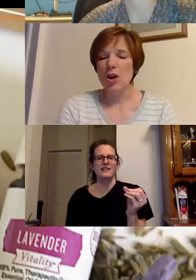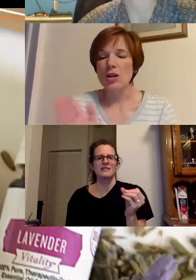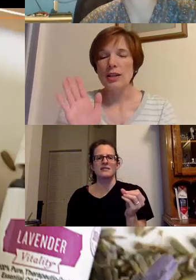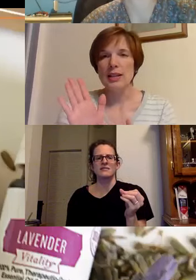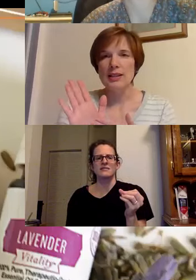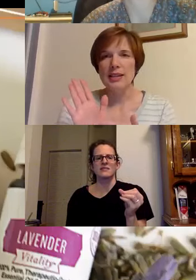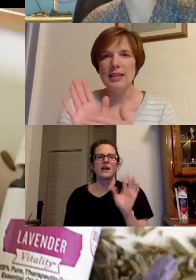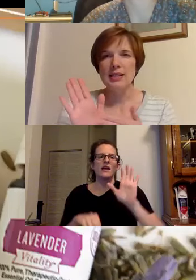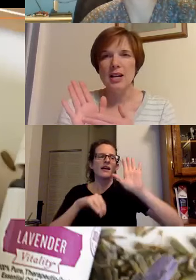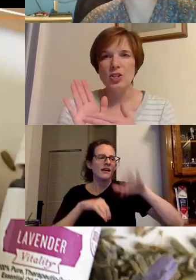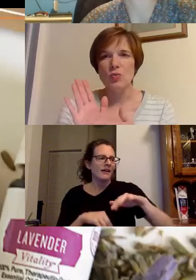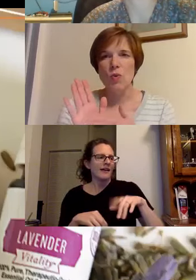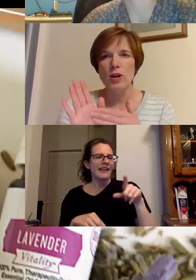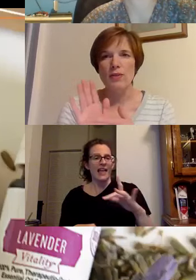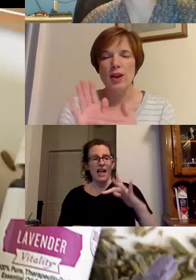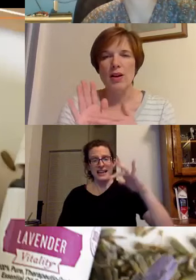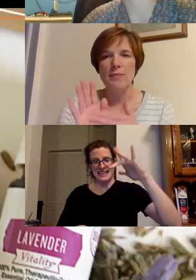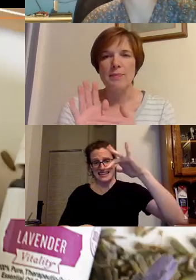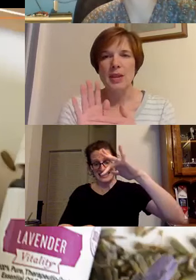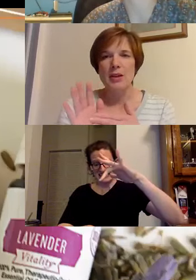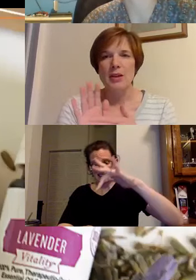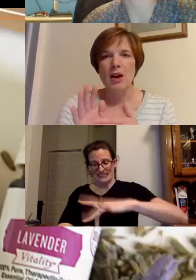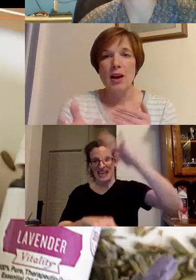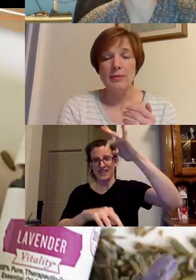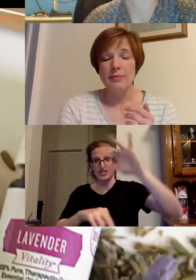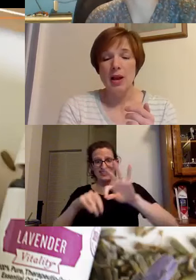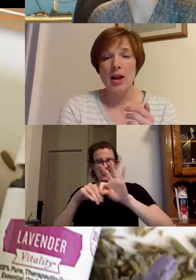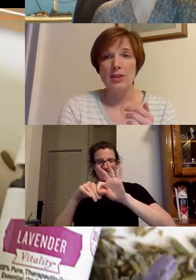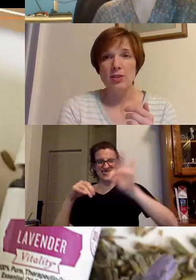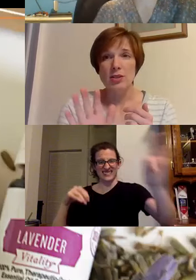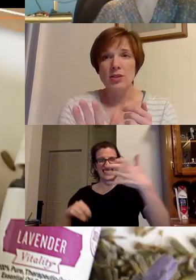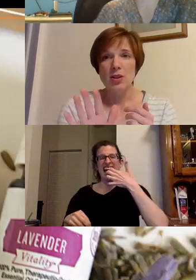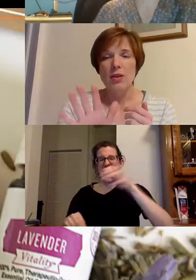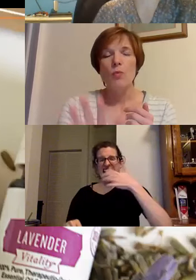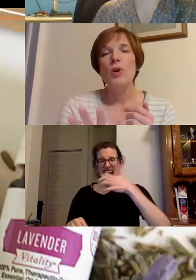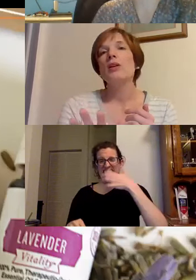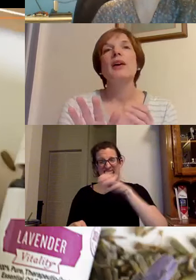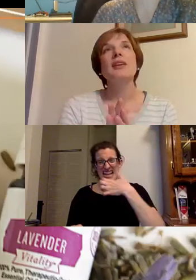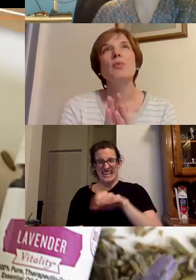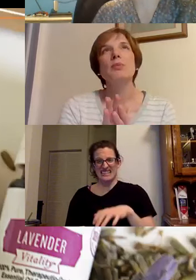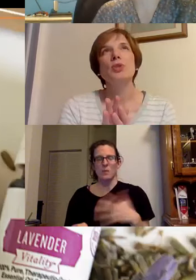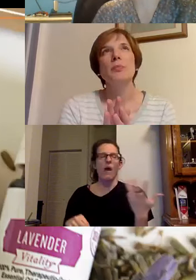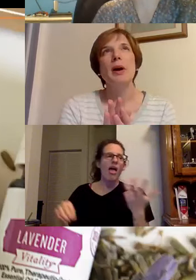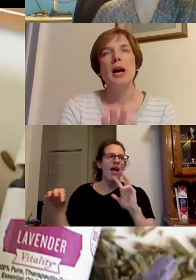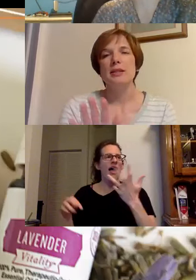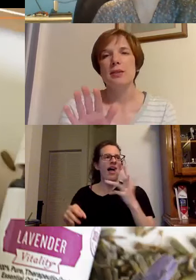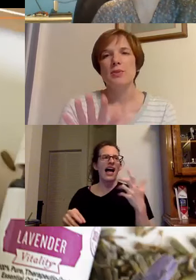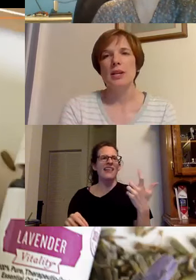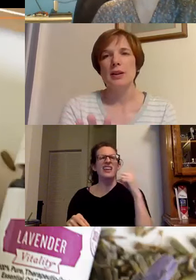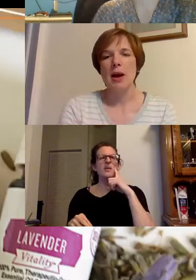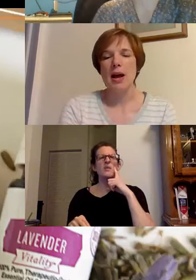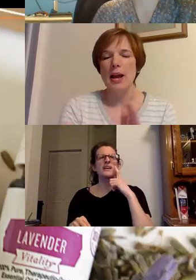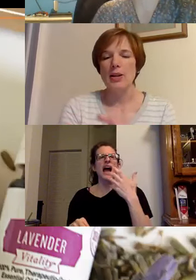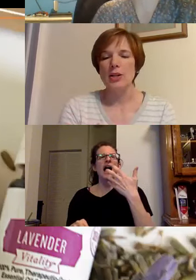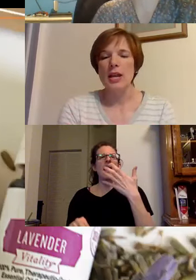JT's heart, he touched one of the hot irons. Well, I think we were doing pies. It was